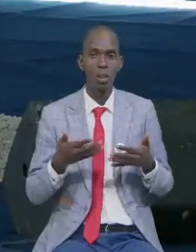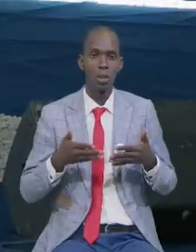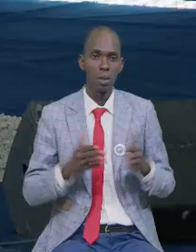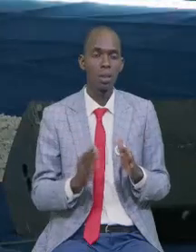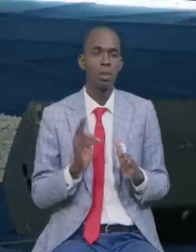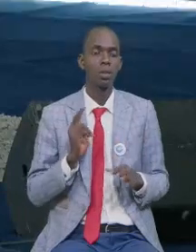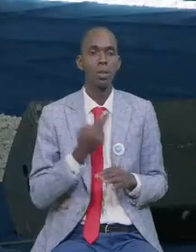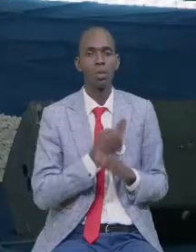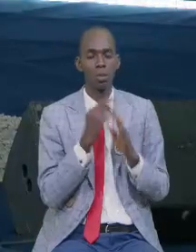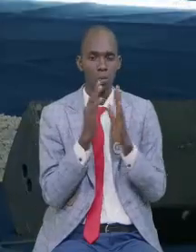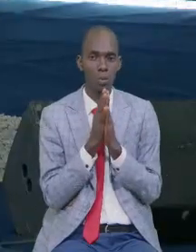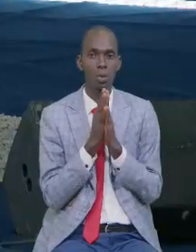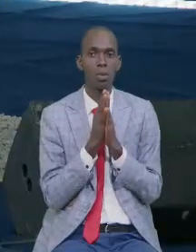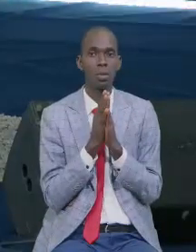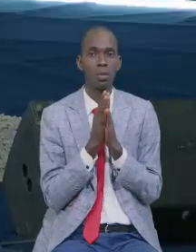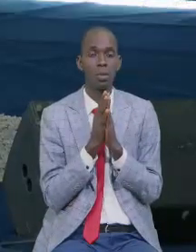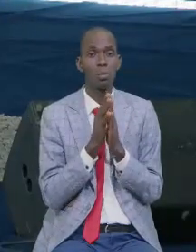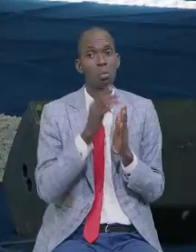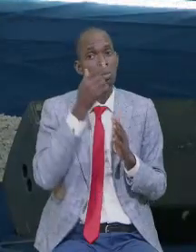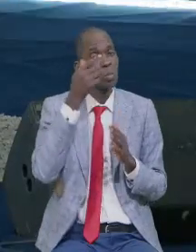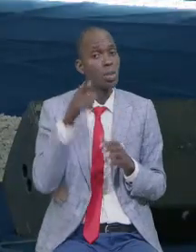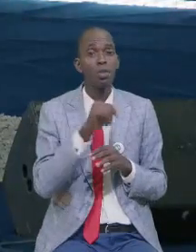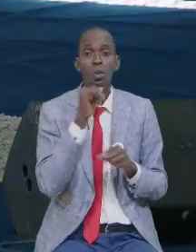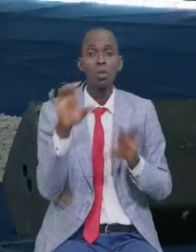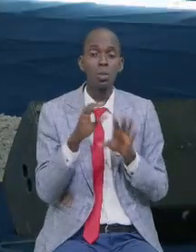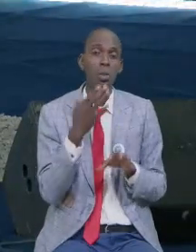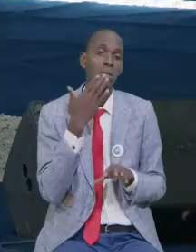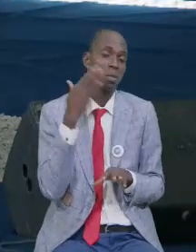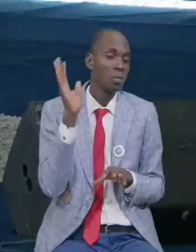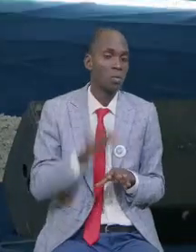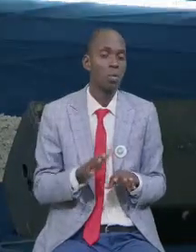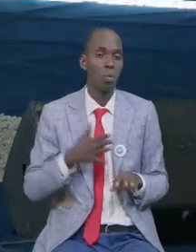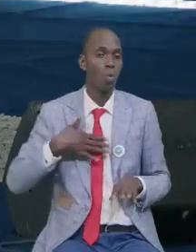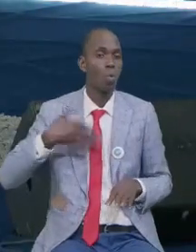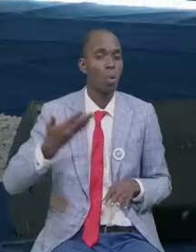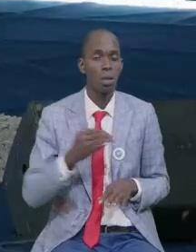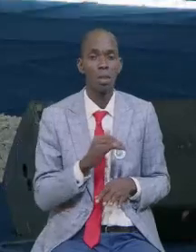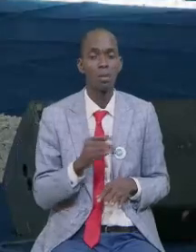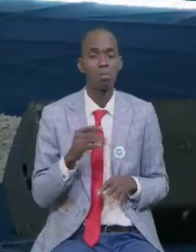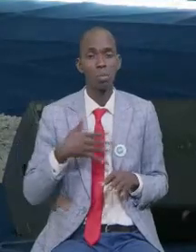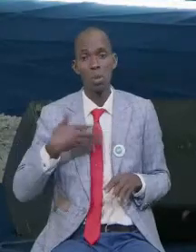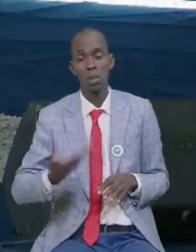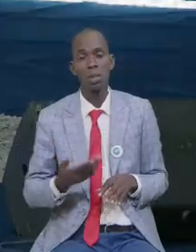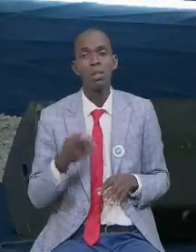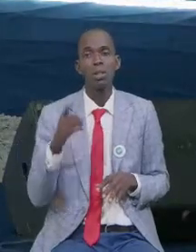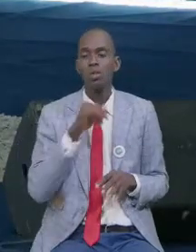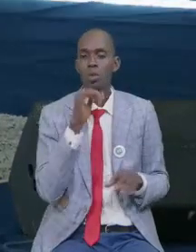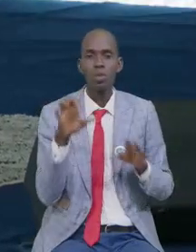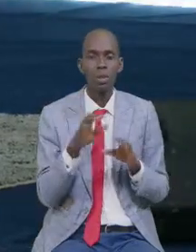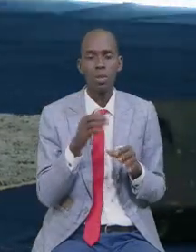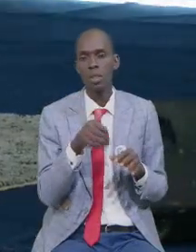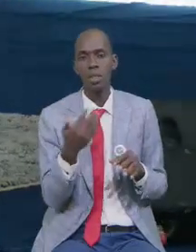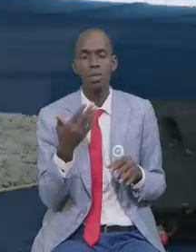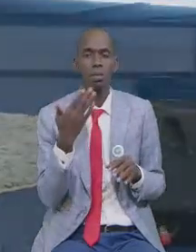pray. They're not doing evil deliberately. They're not doing anything unknown